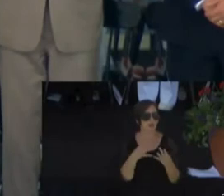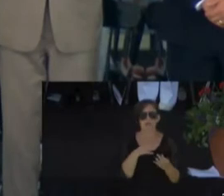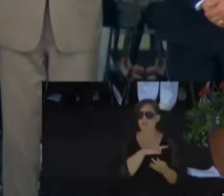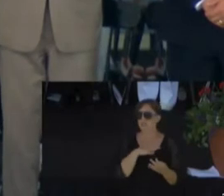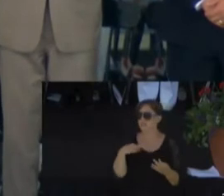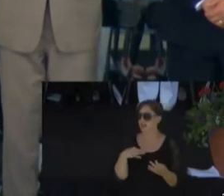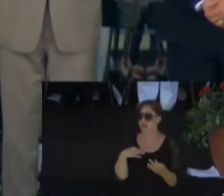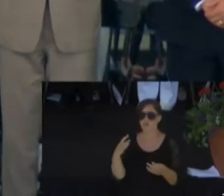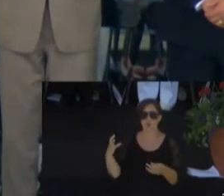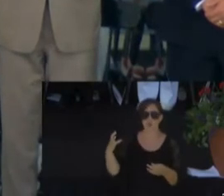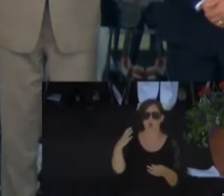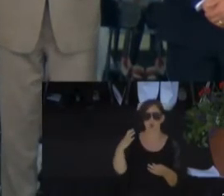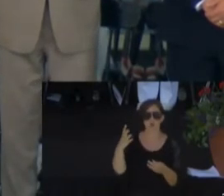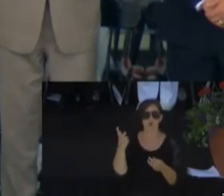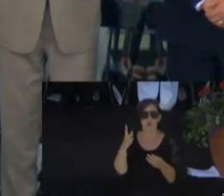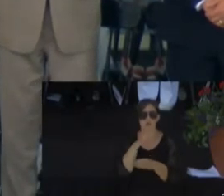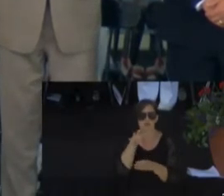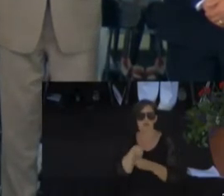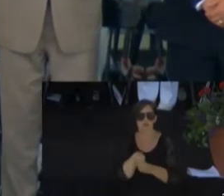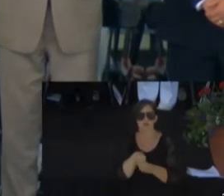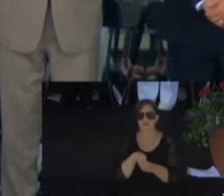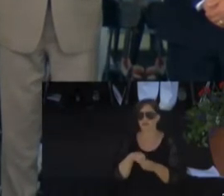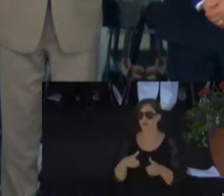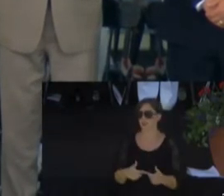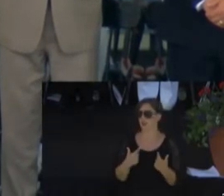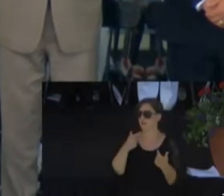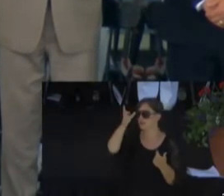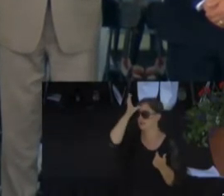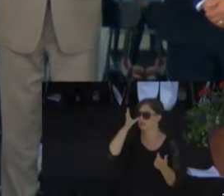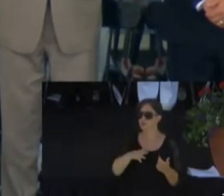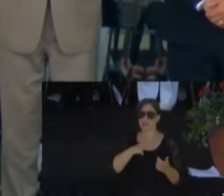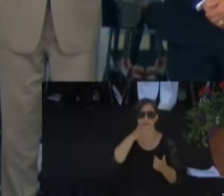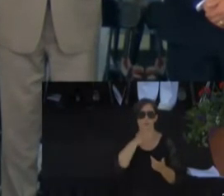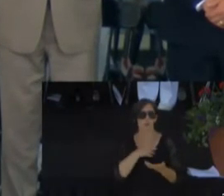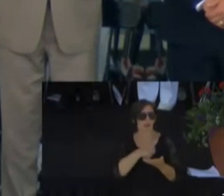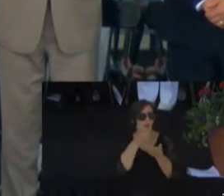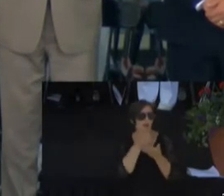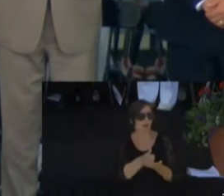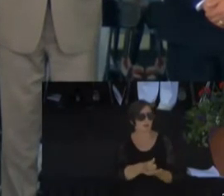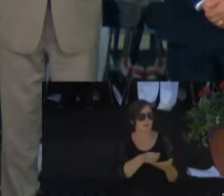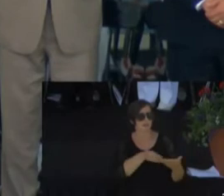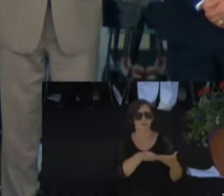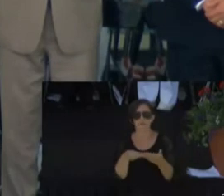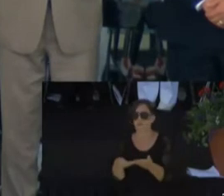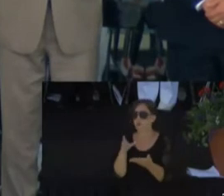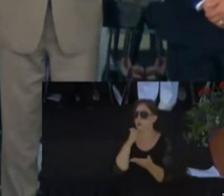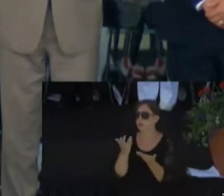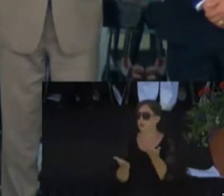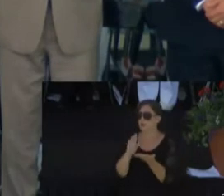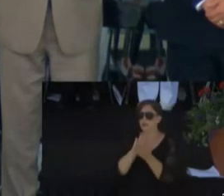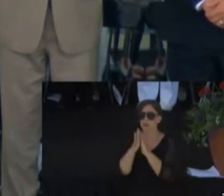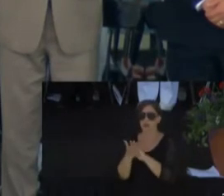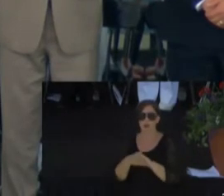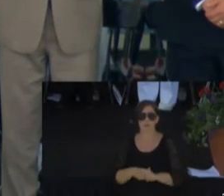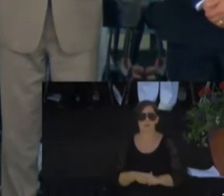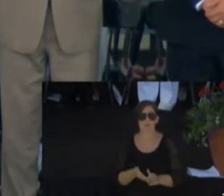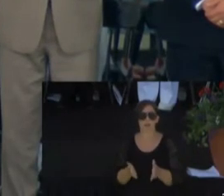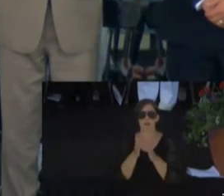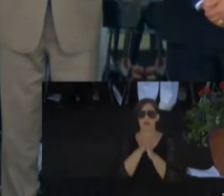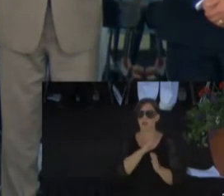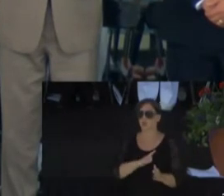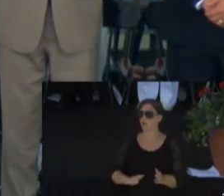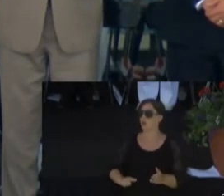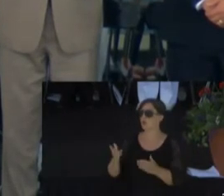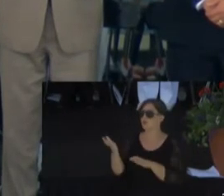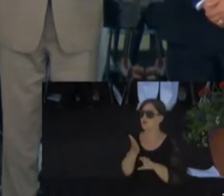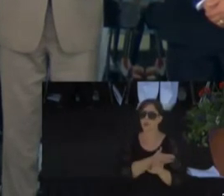invested and spoke into the lives of these men and women, helping to shape them into whom they might become. I ask, Lord, as they leave the